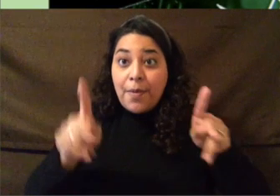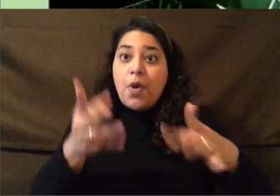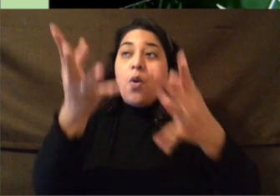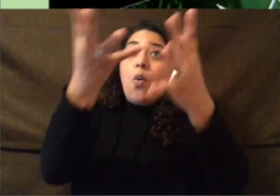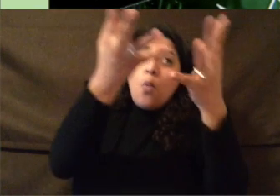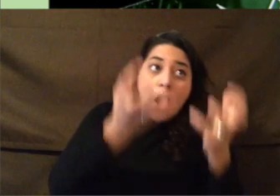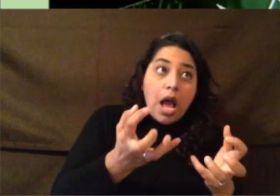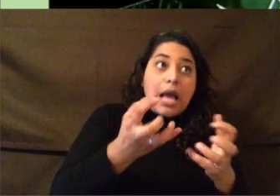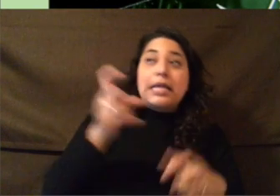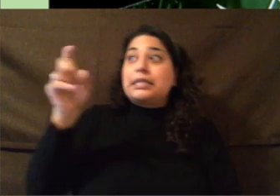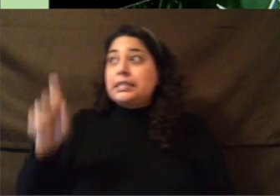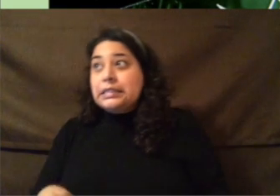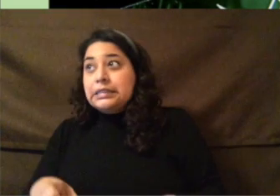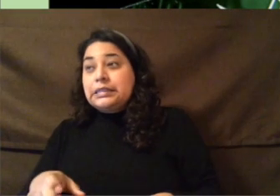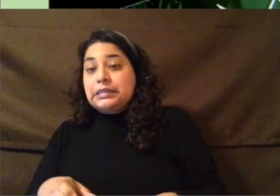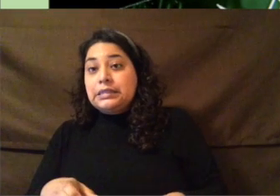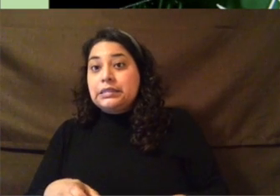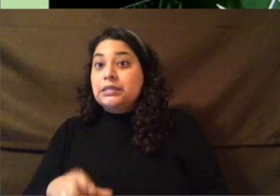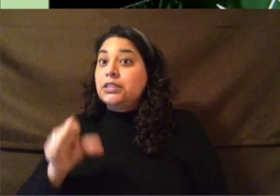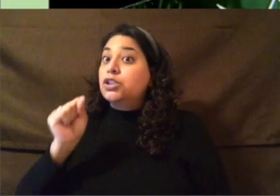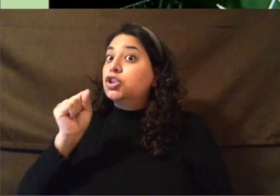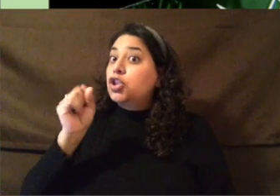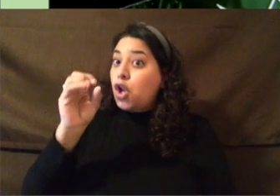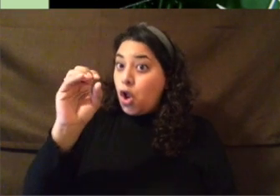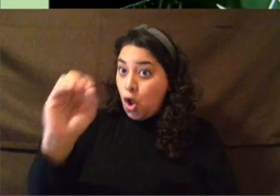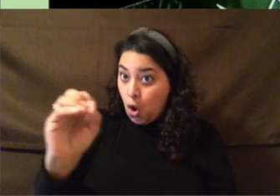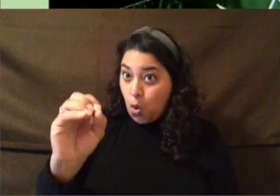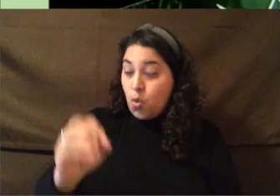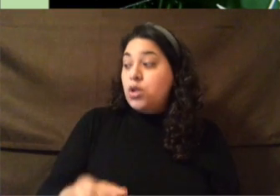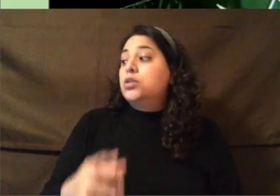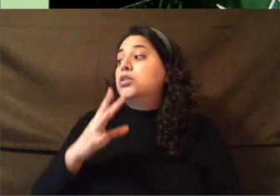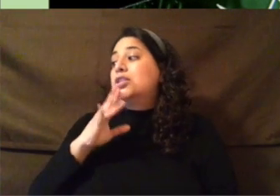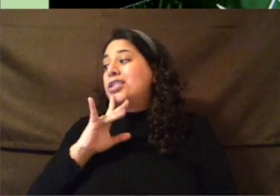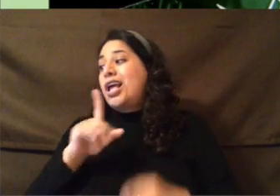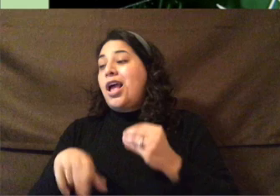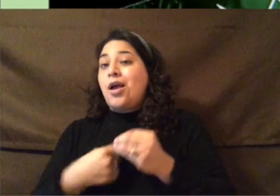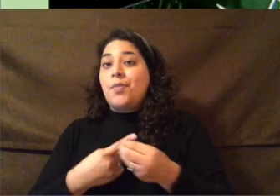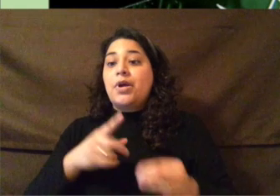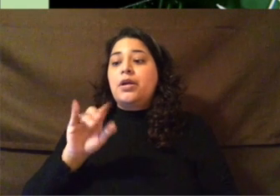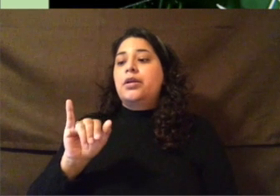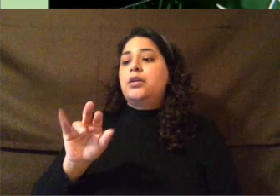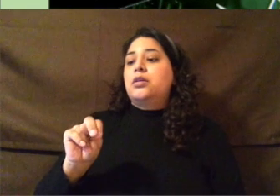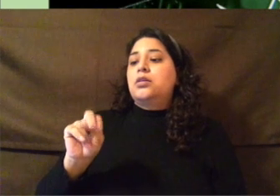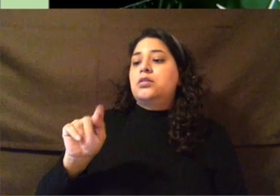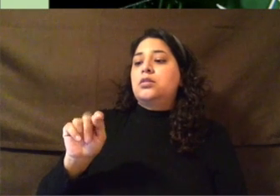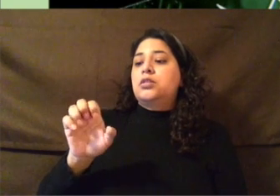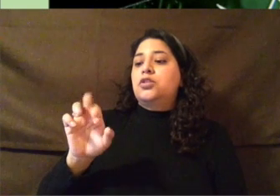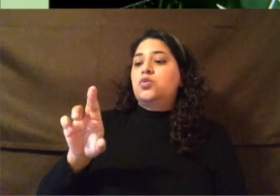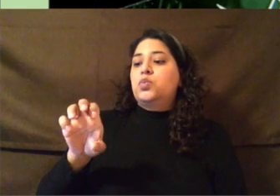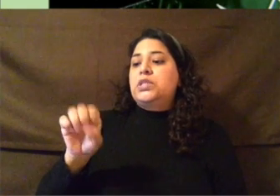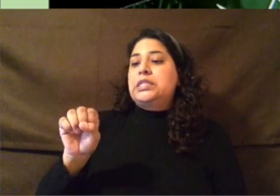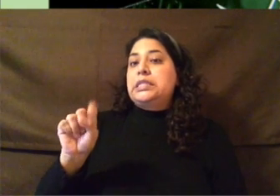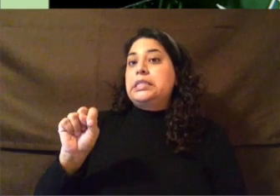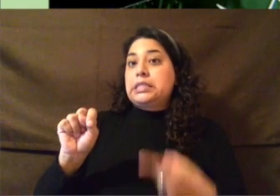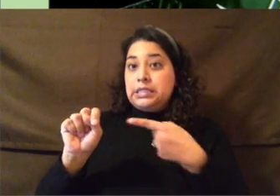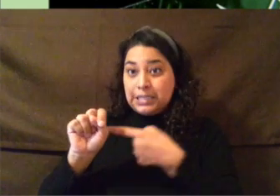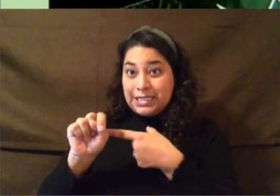really awesome things that people want and need. So let's talk about interest for just a